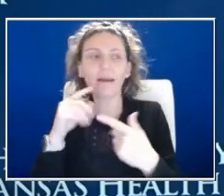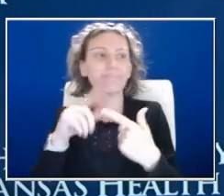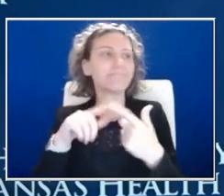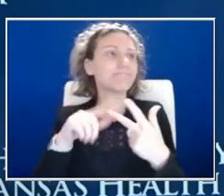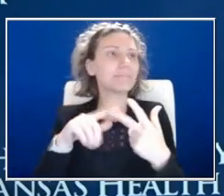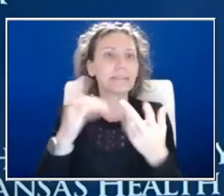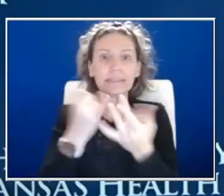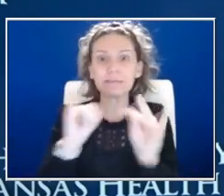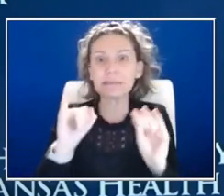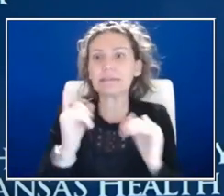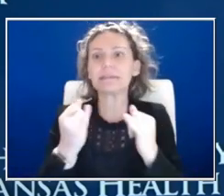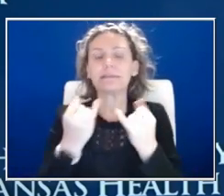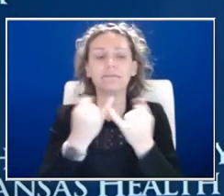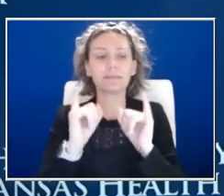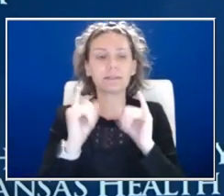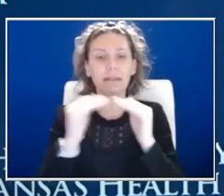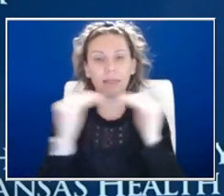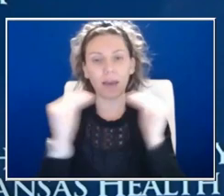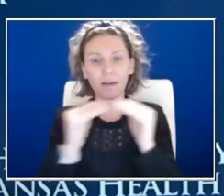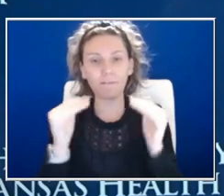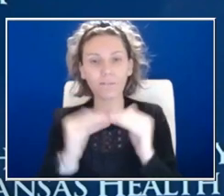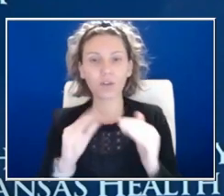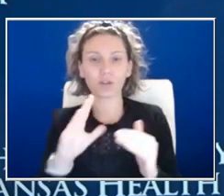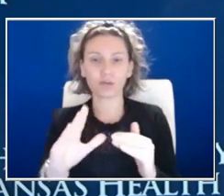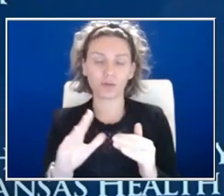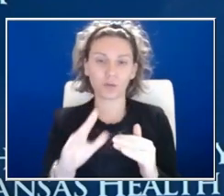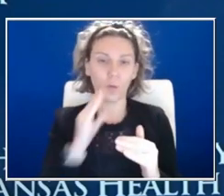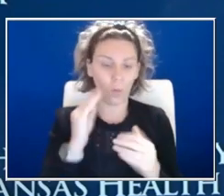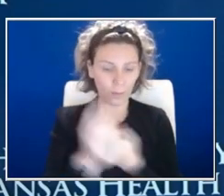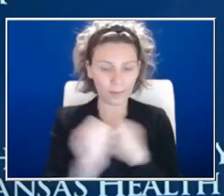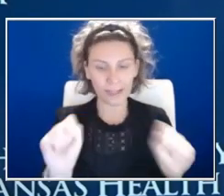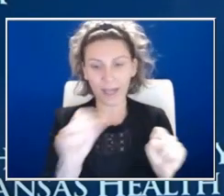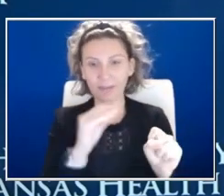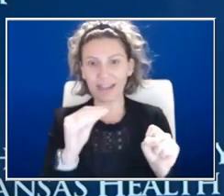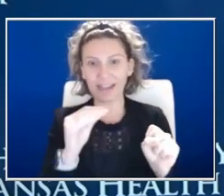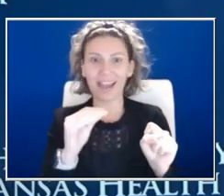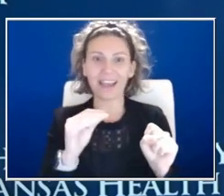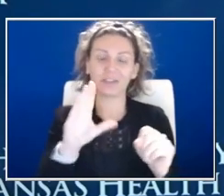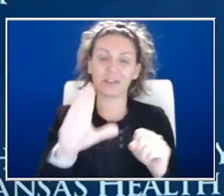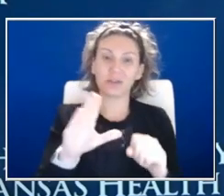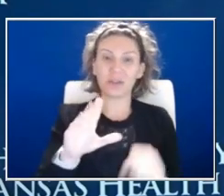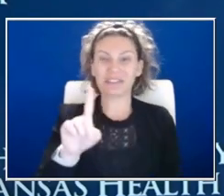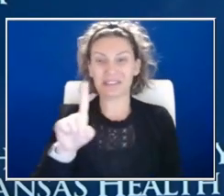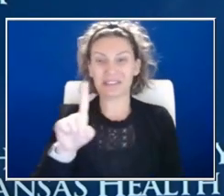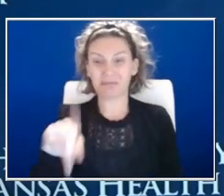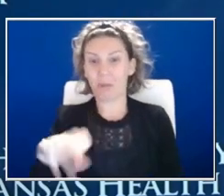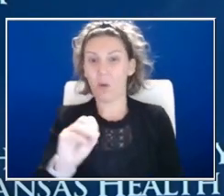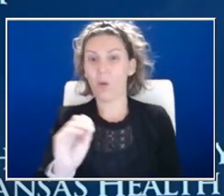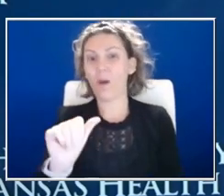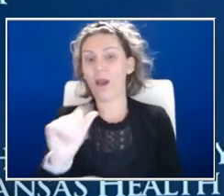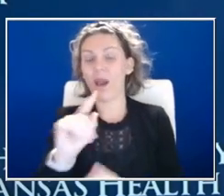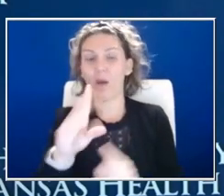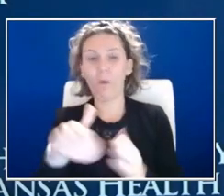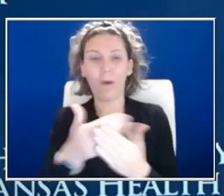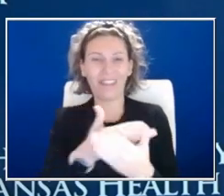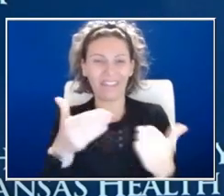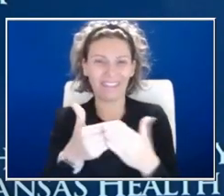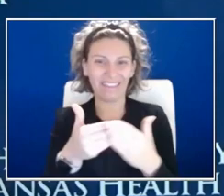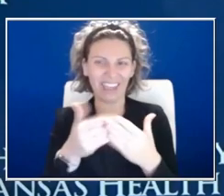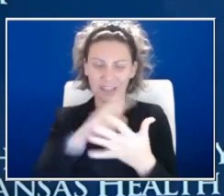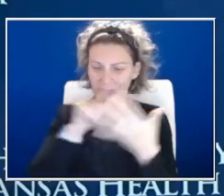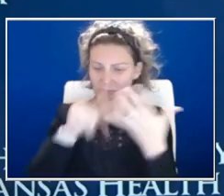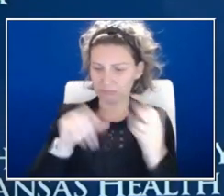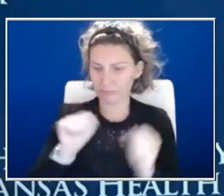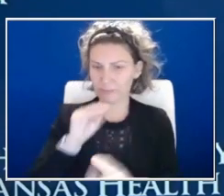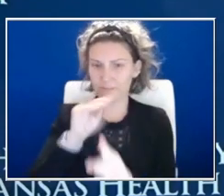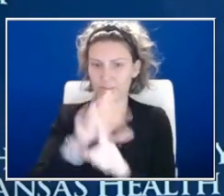safety, advanced directives, things like that. And that really is then a comprehensive look at all the things that can affect your health